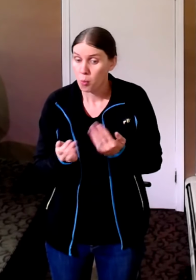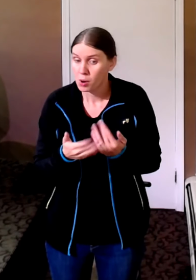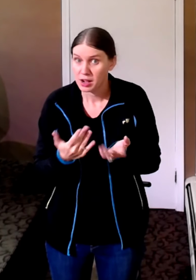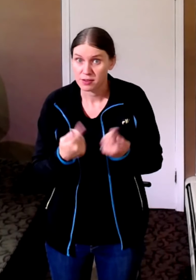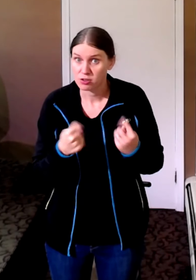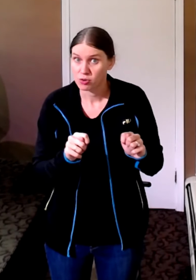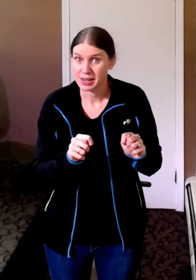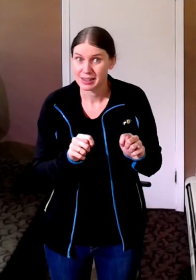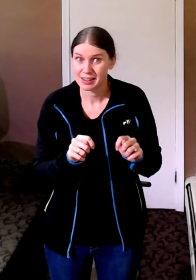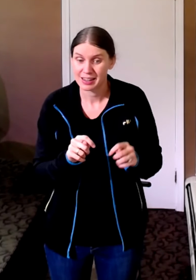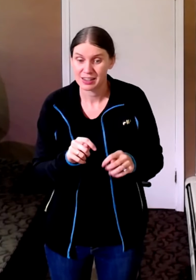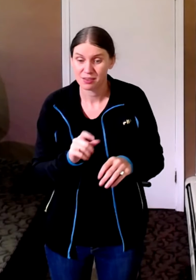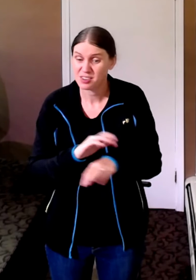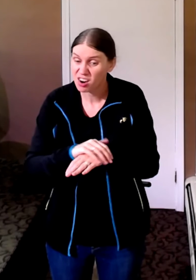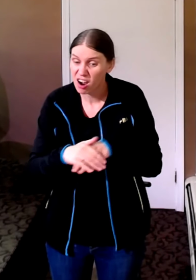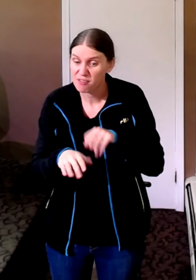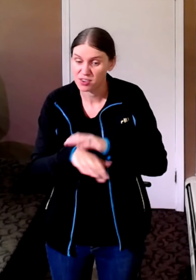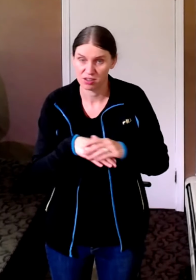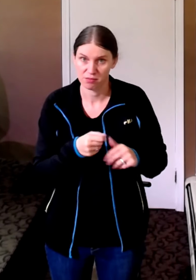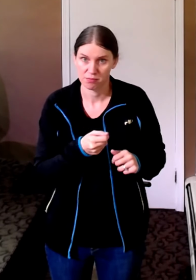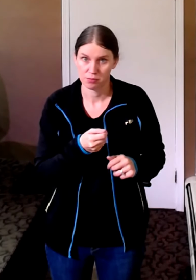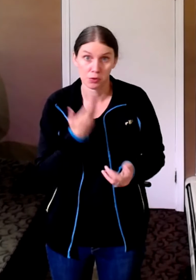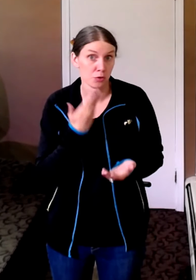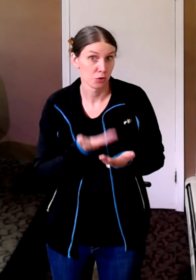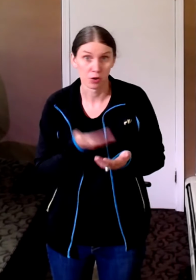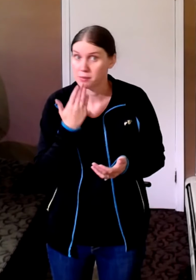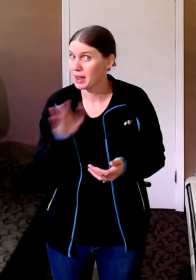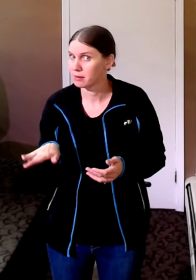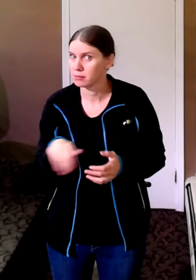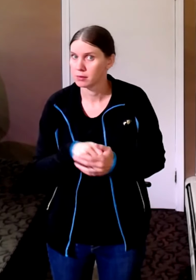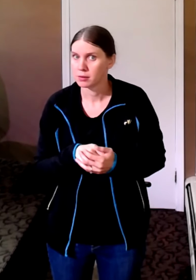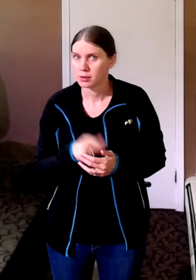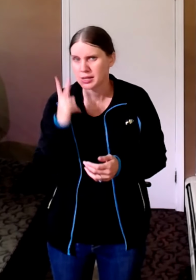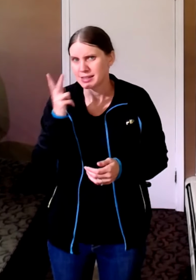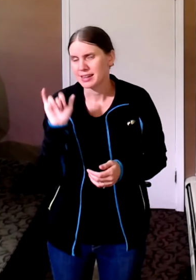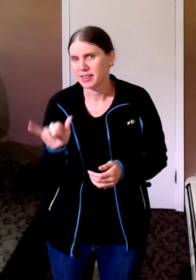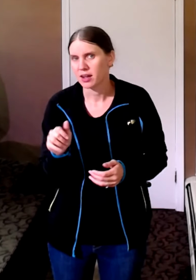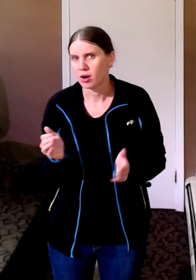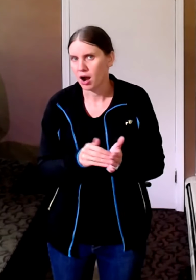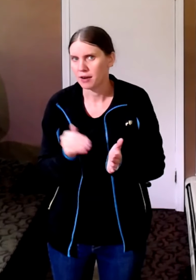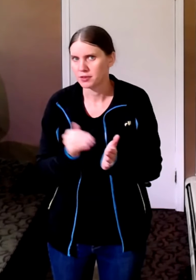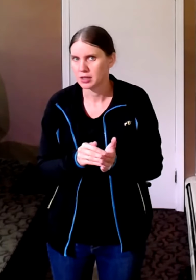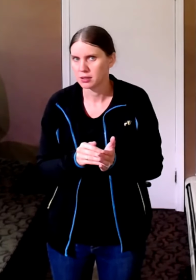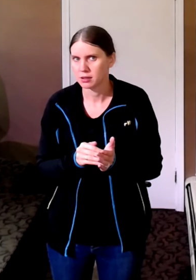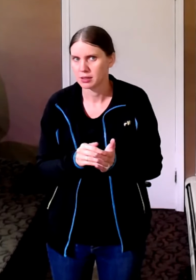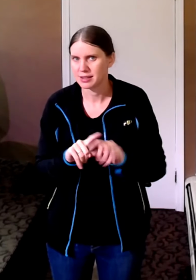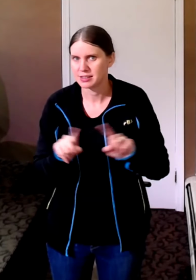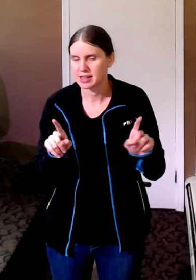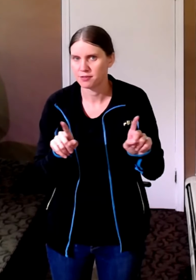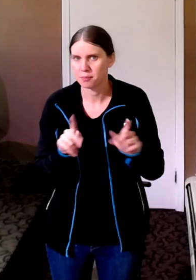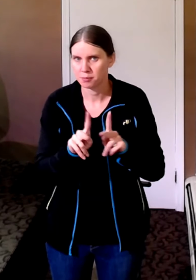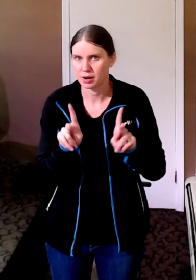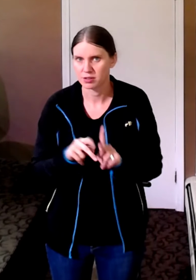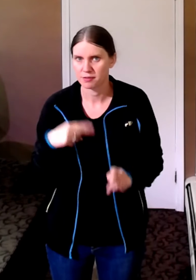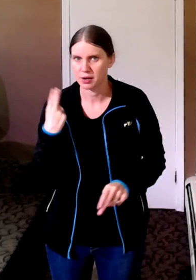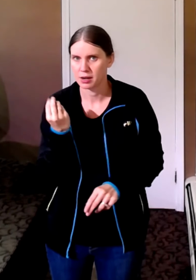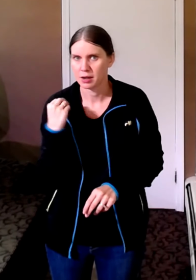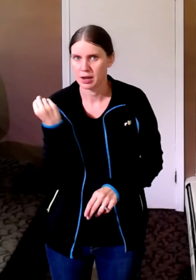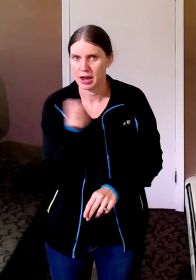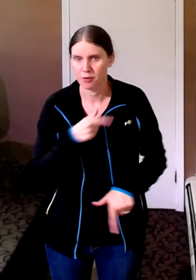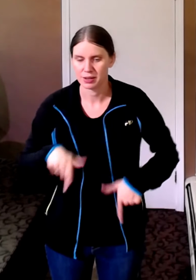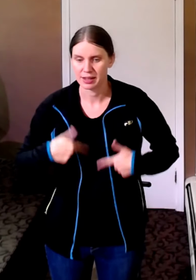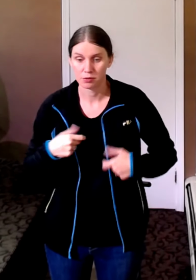were in, whether it was good or bad. We find this a lot in a lot of different areas of our life, but